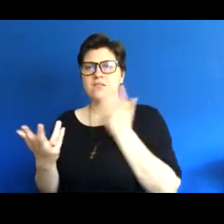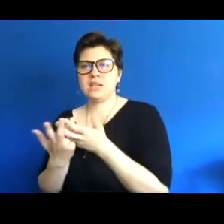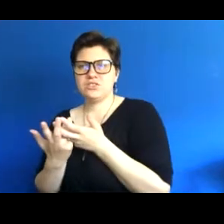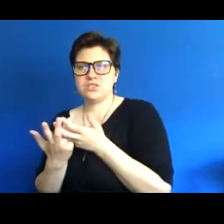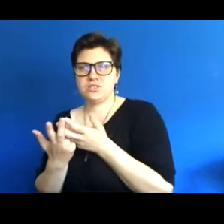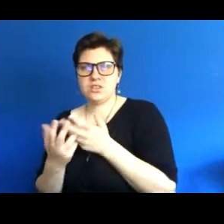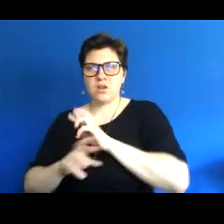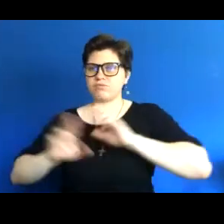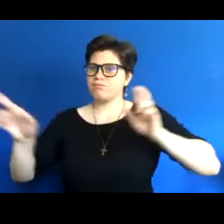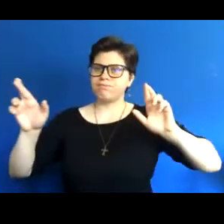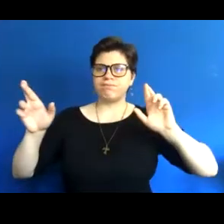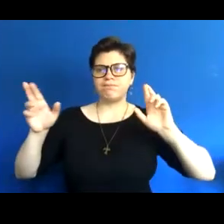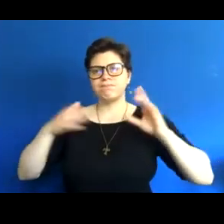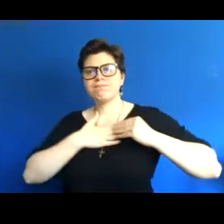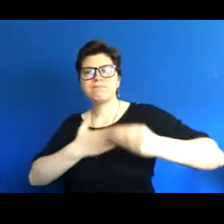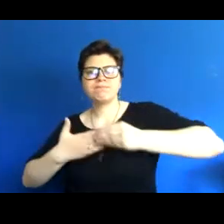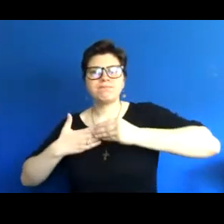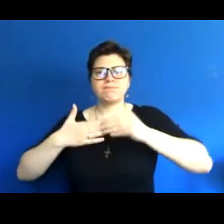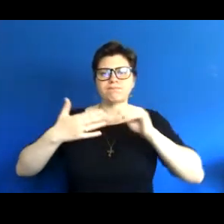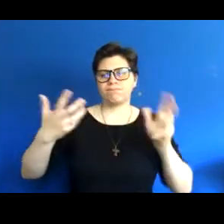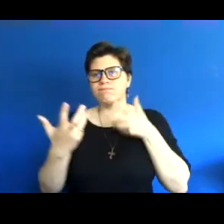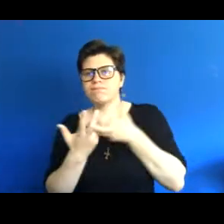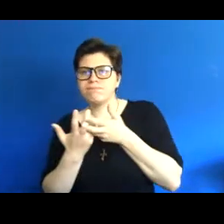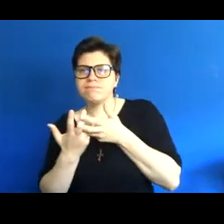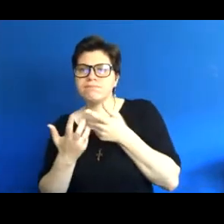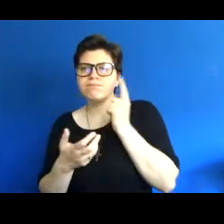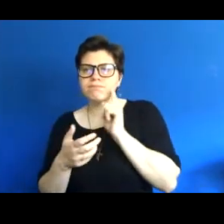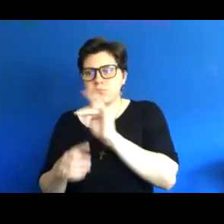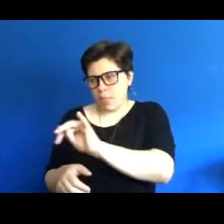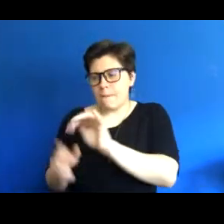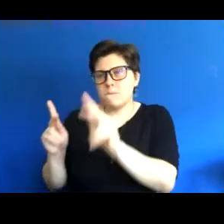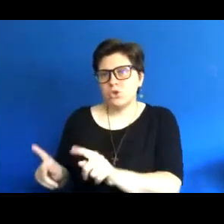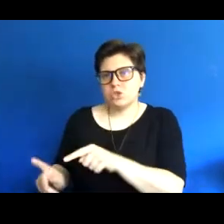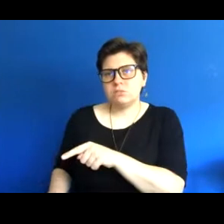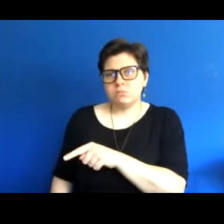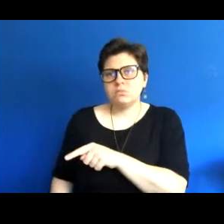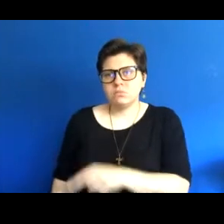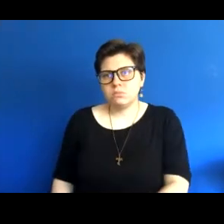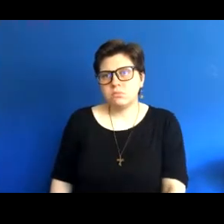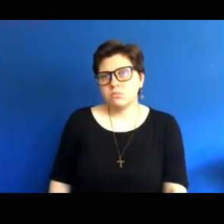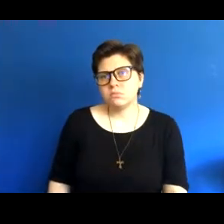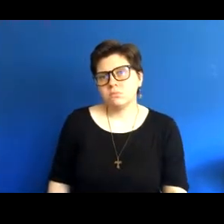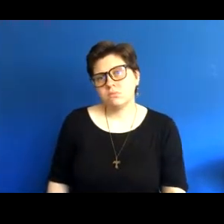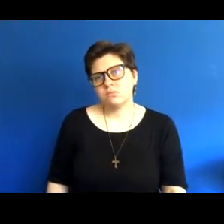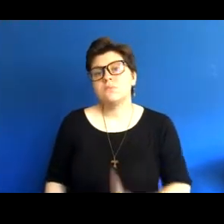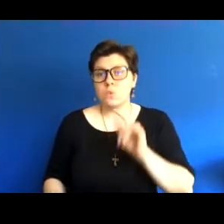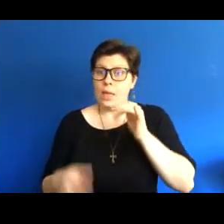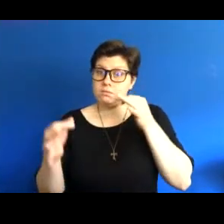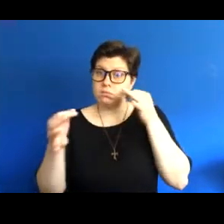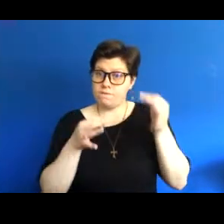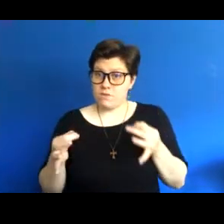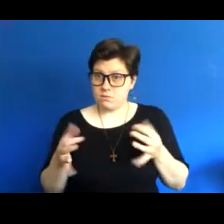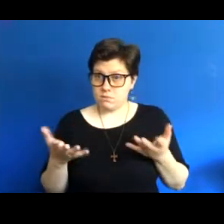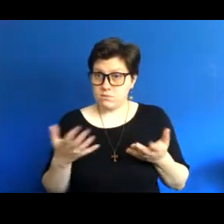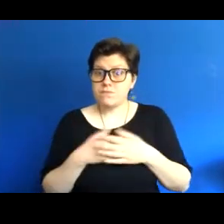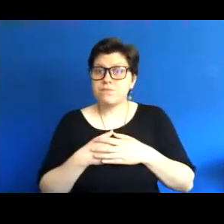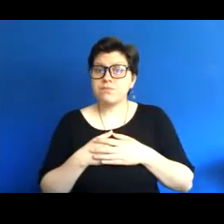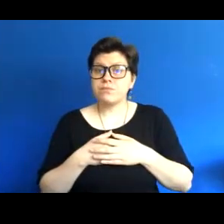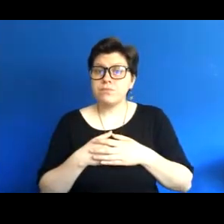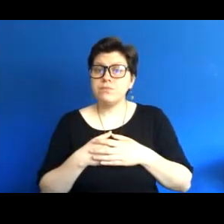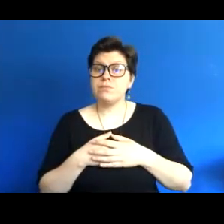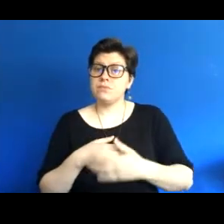of adapting to the needs of the young person, of the child, of the adult that we have in front. And so it defines as this: universal design